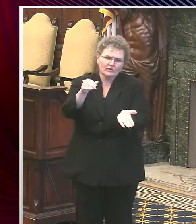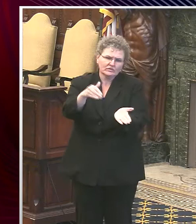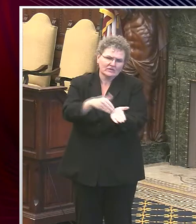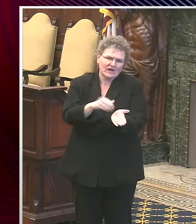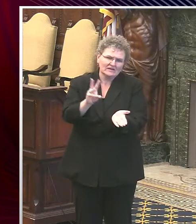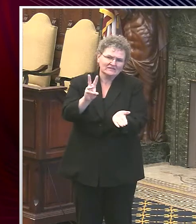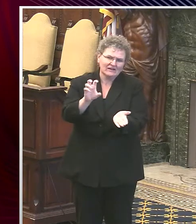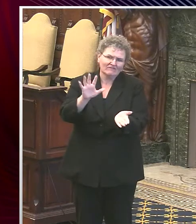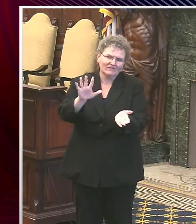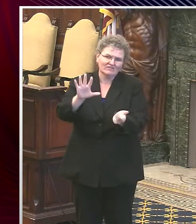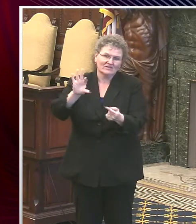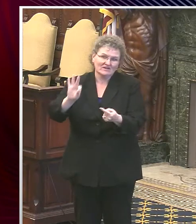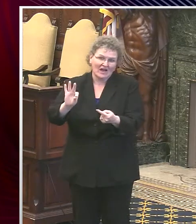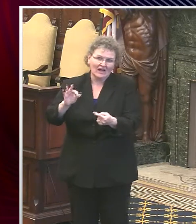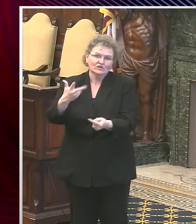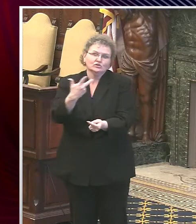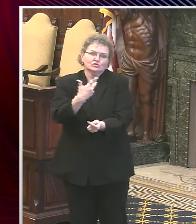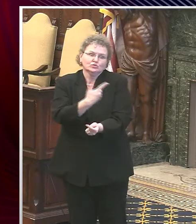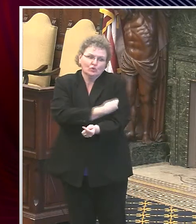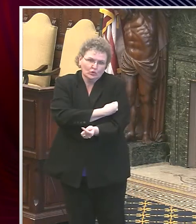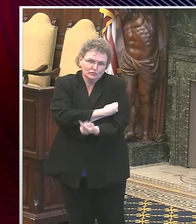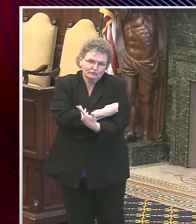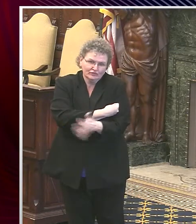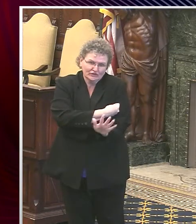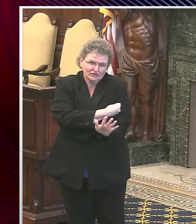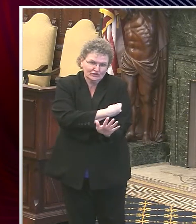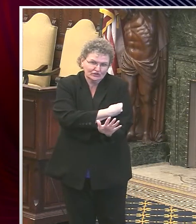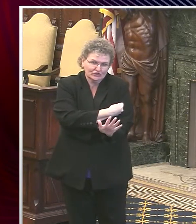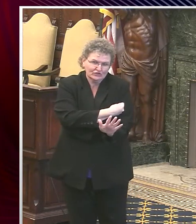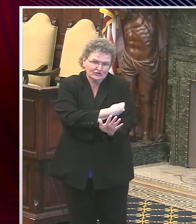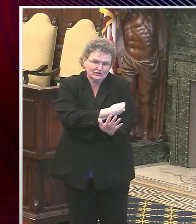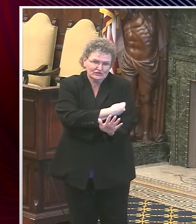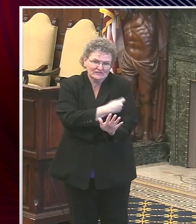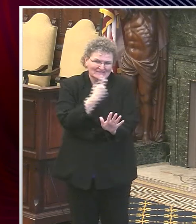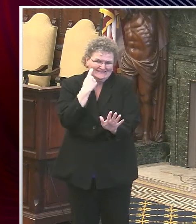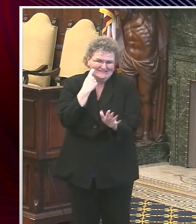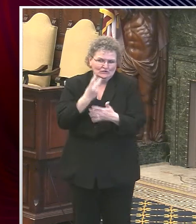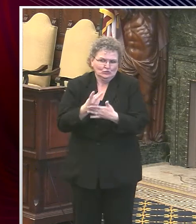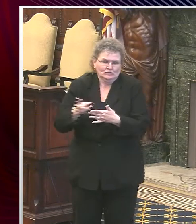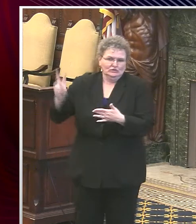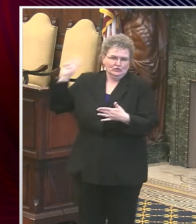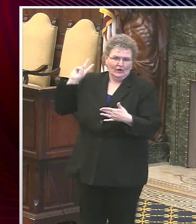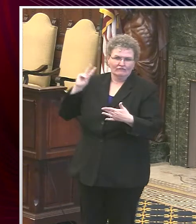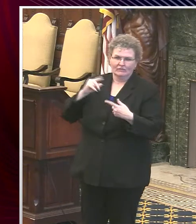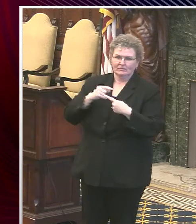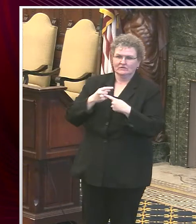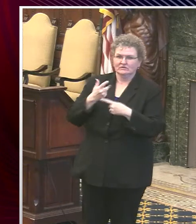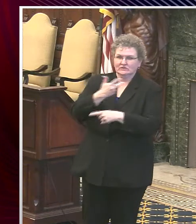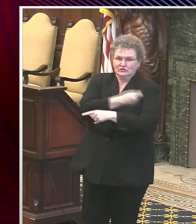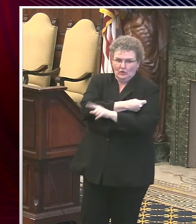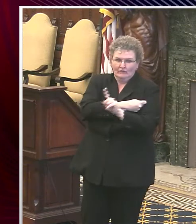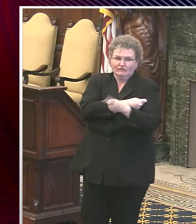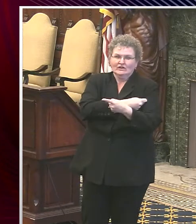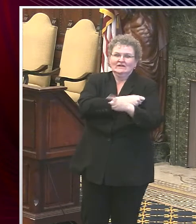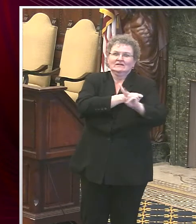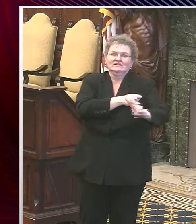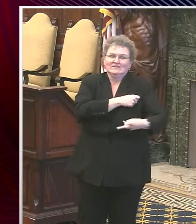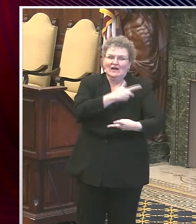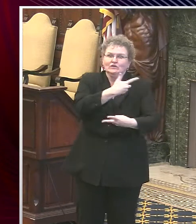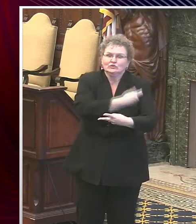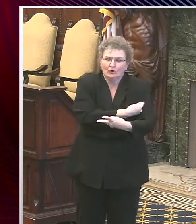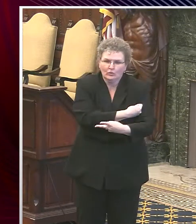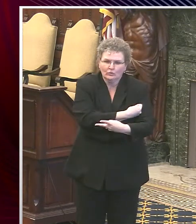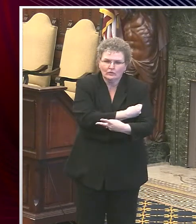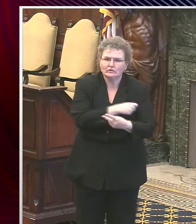40,659 doses of vaccine. That's the week before last. And that's first doses and second doses combined. It's a measure of overall how